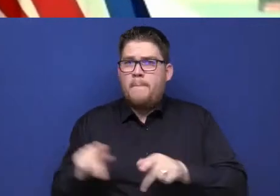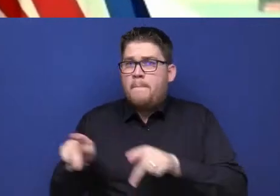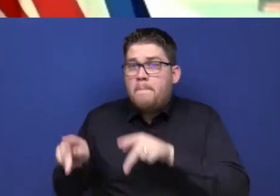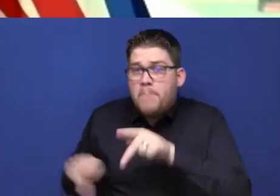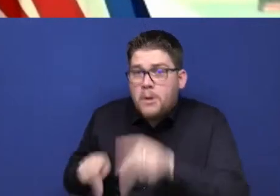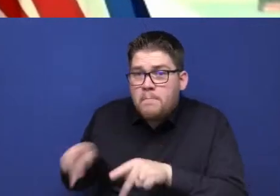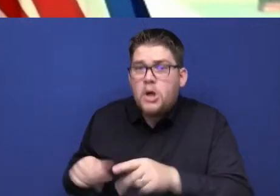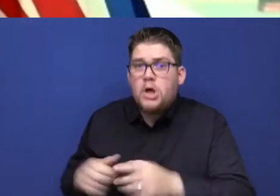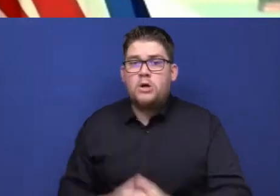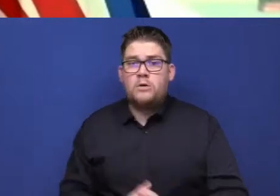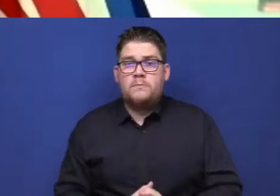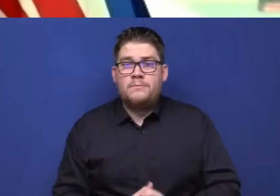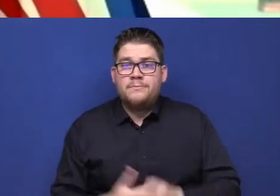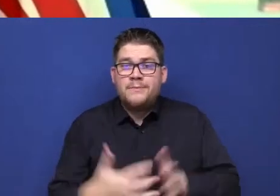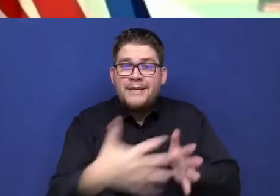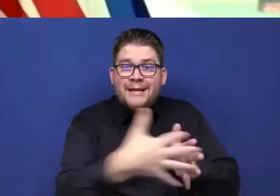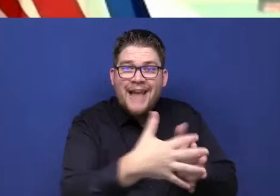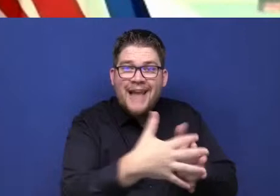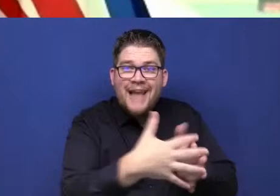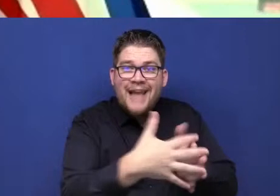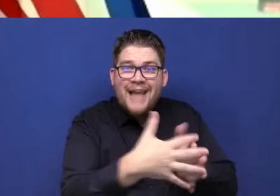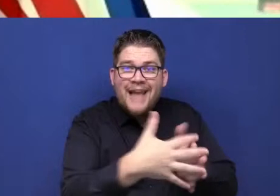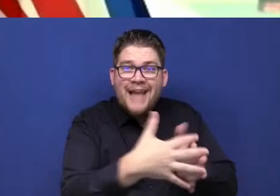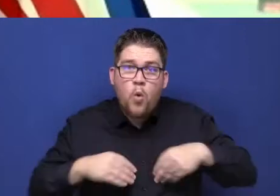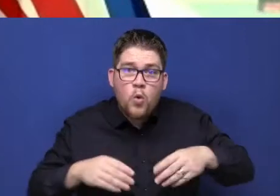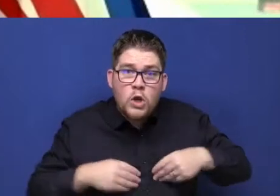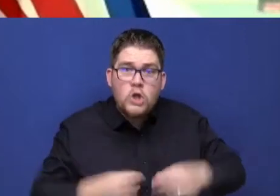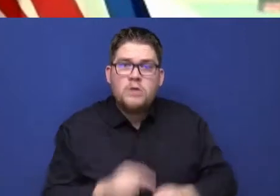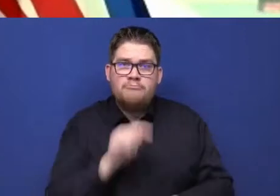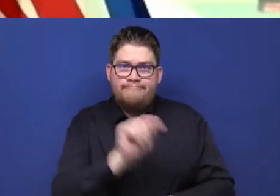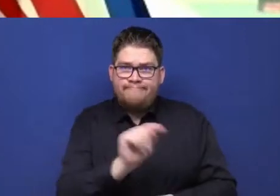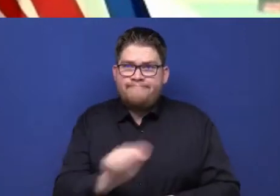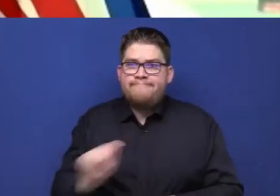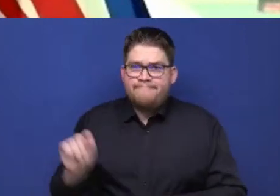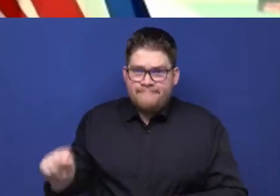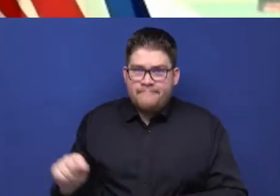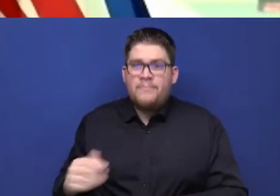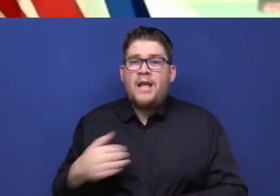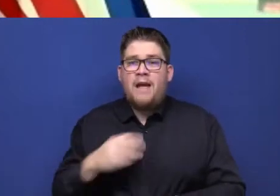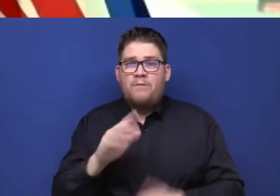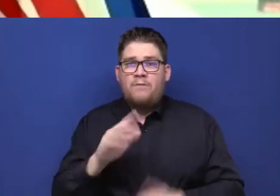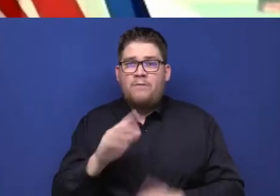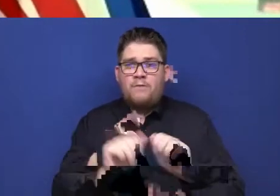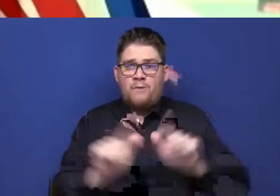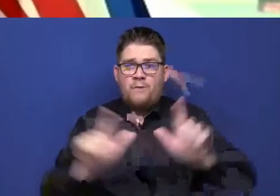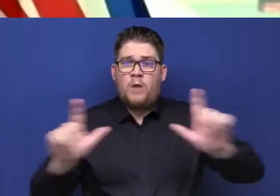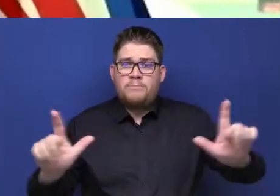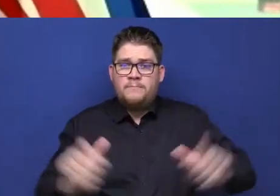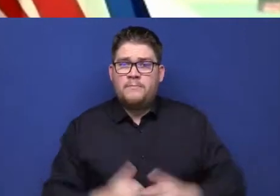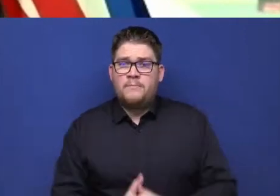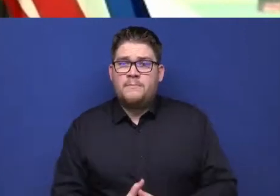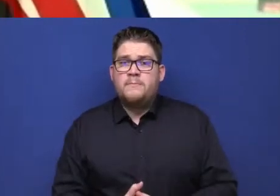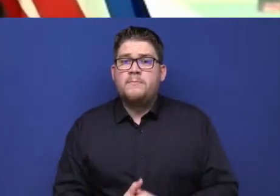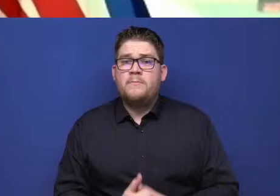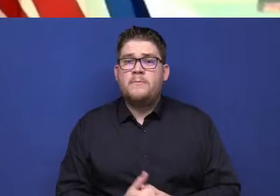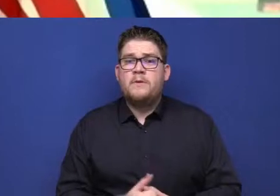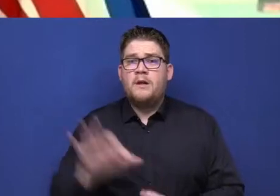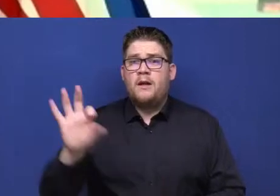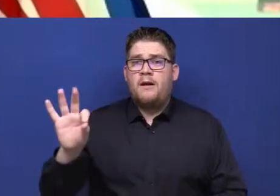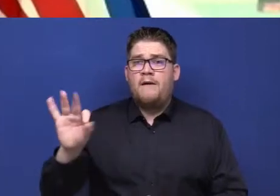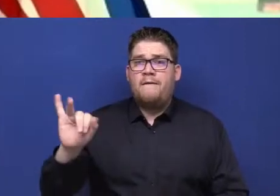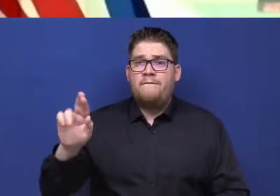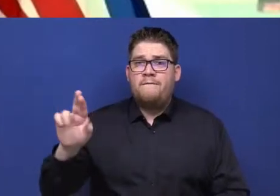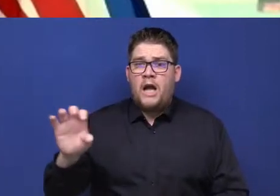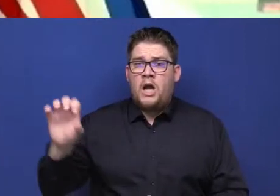part of the mitigation and recovery program that we want to see in place in terms of communities